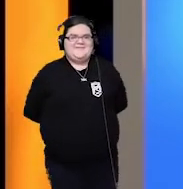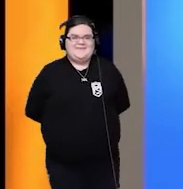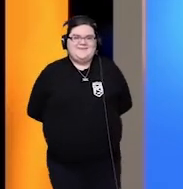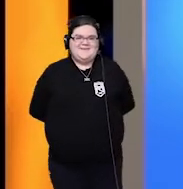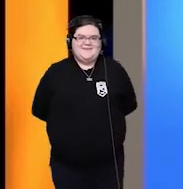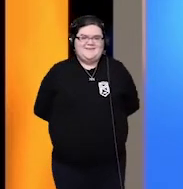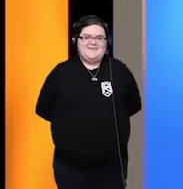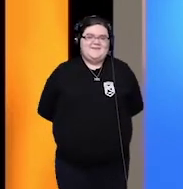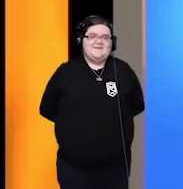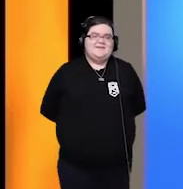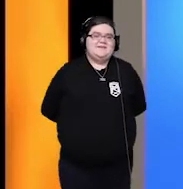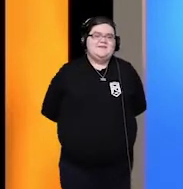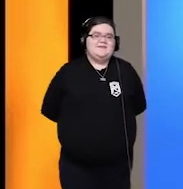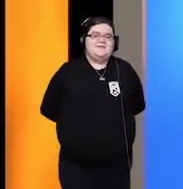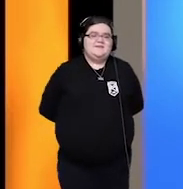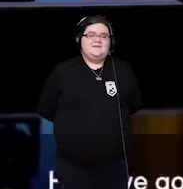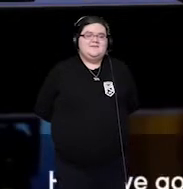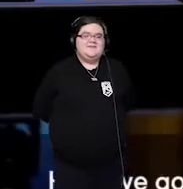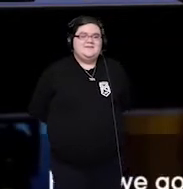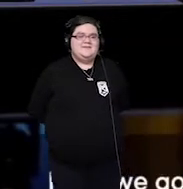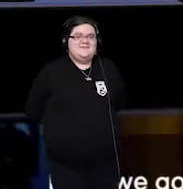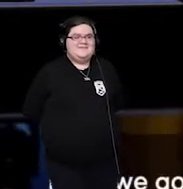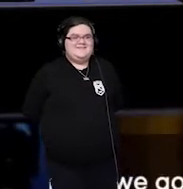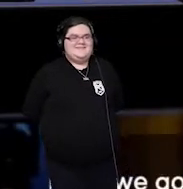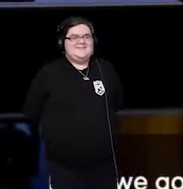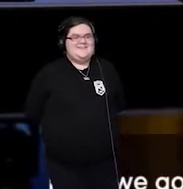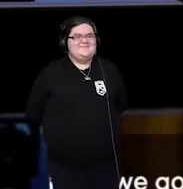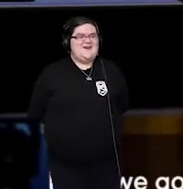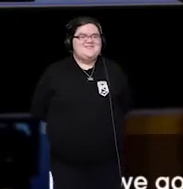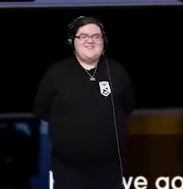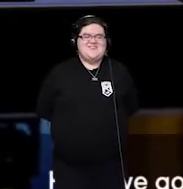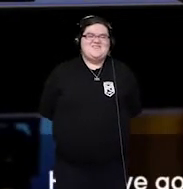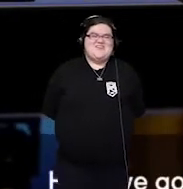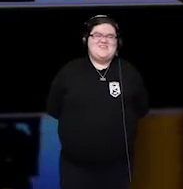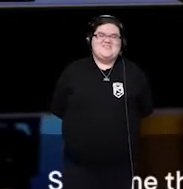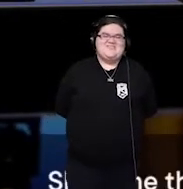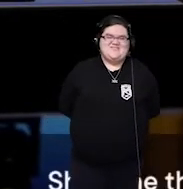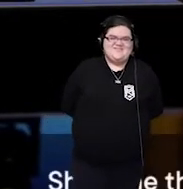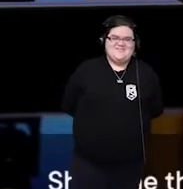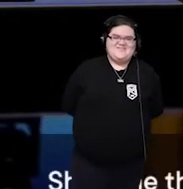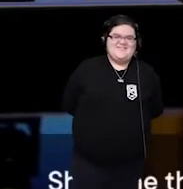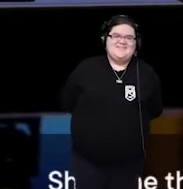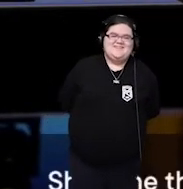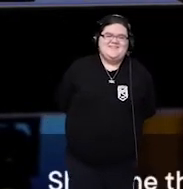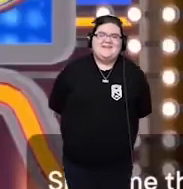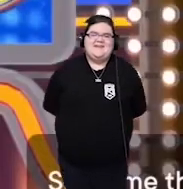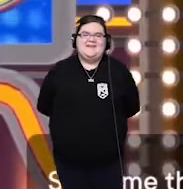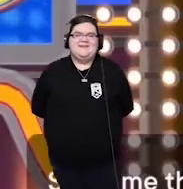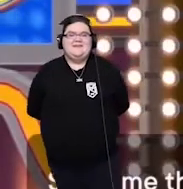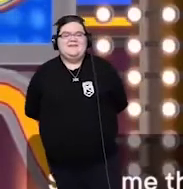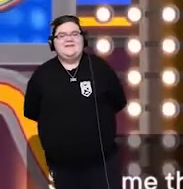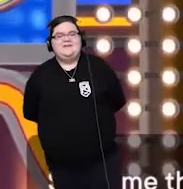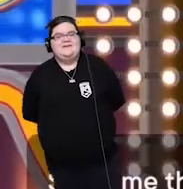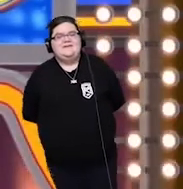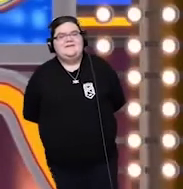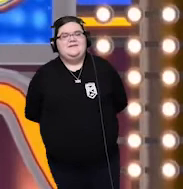Yeah. fuck you, Miles. Take a phone call, no! Yeah, it might be up there. Show me the answer.